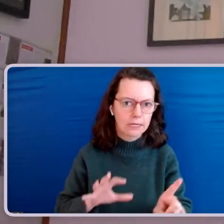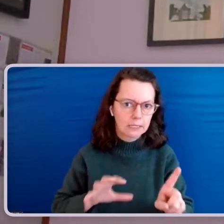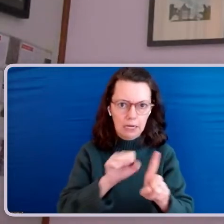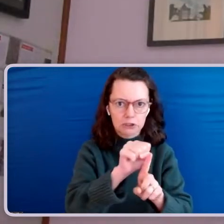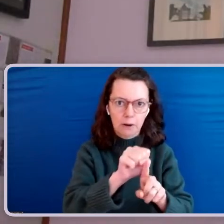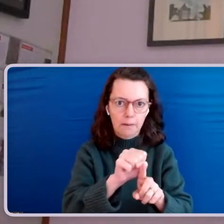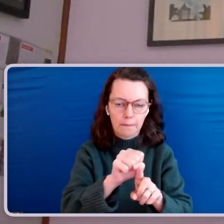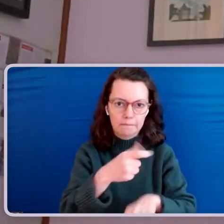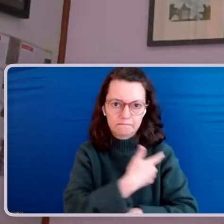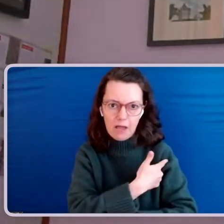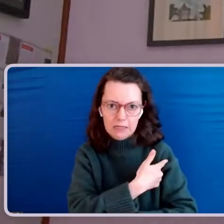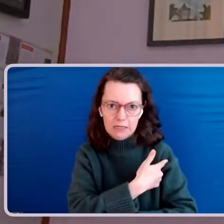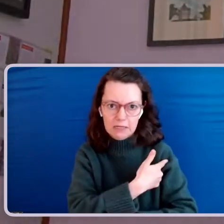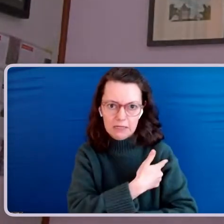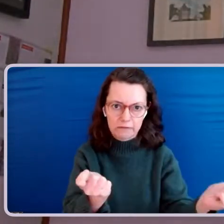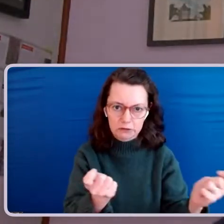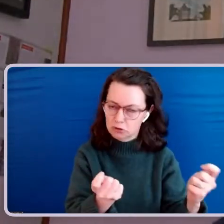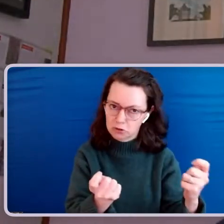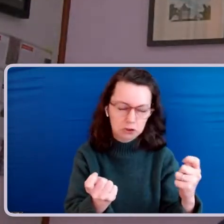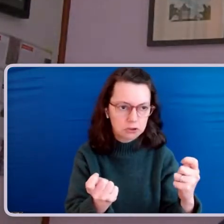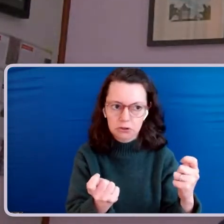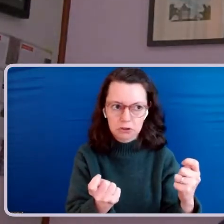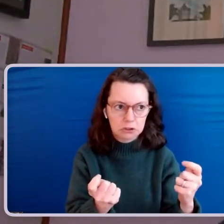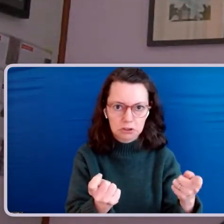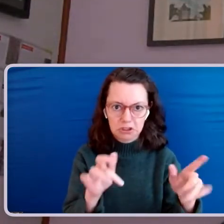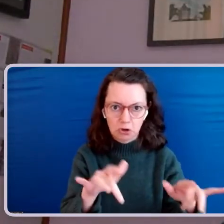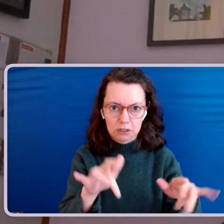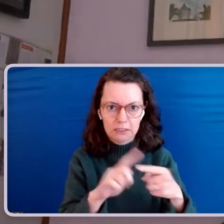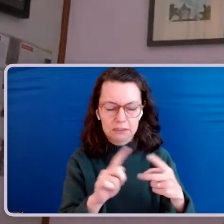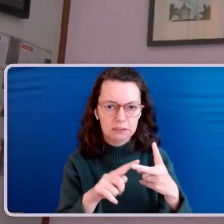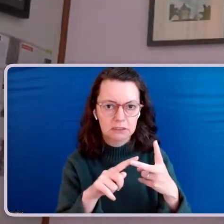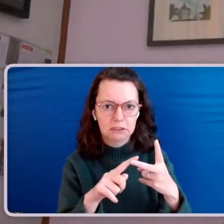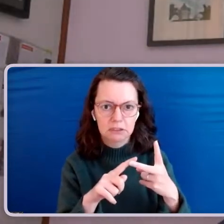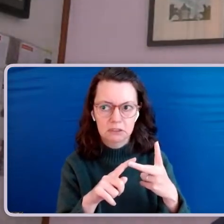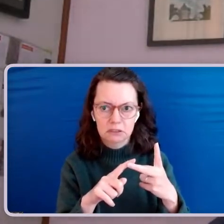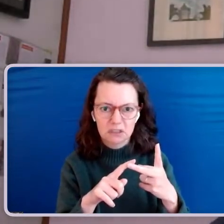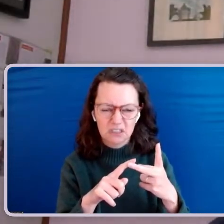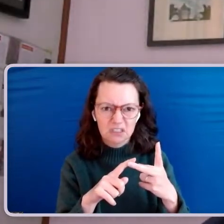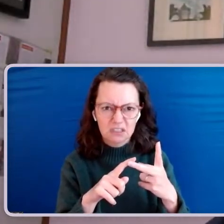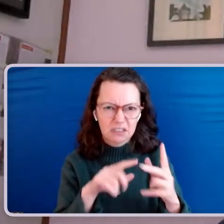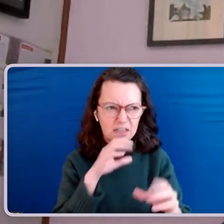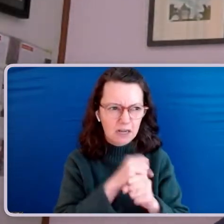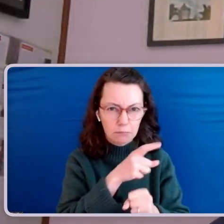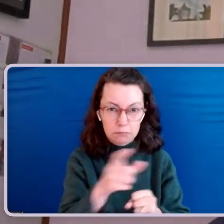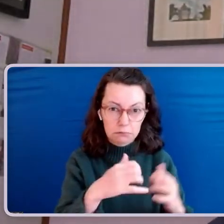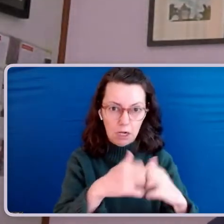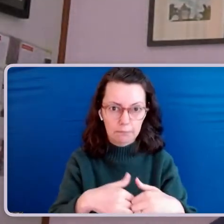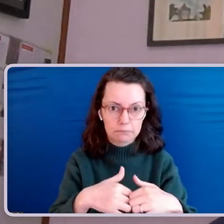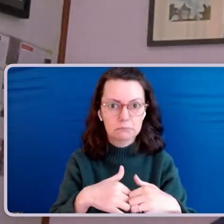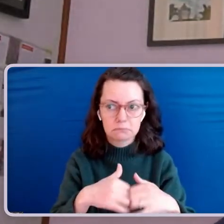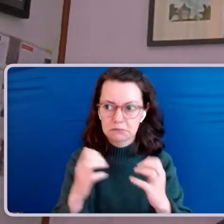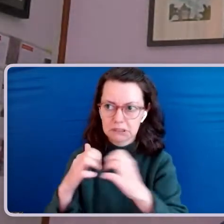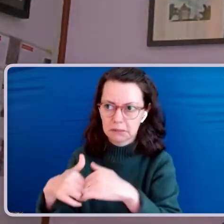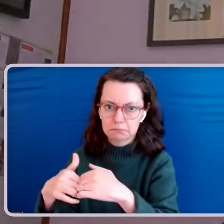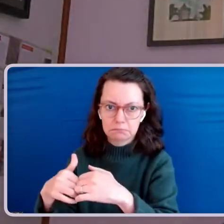vaccinations. They are still dealing with the fact that many states have collapsed. So there's this